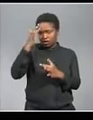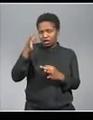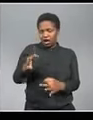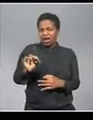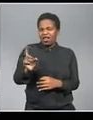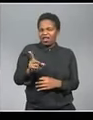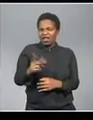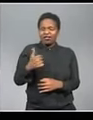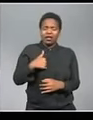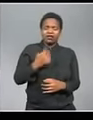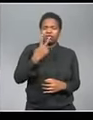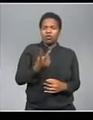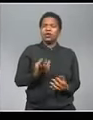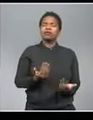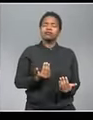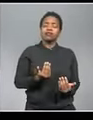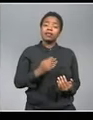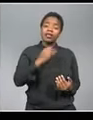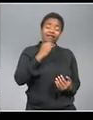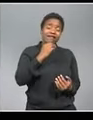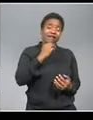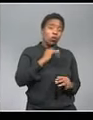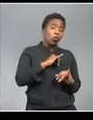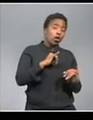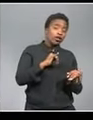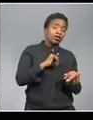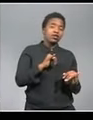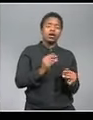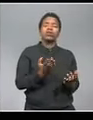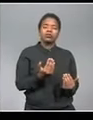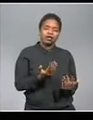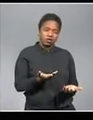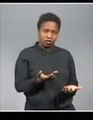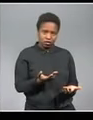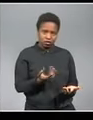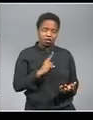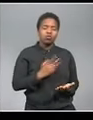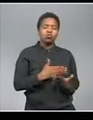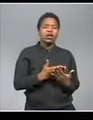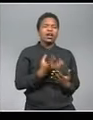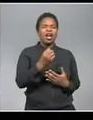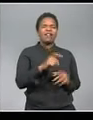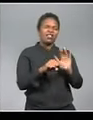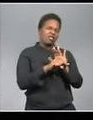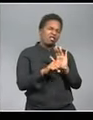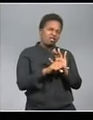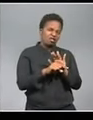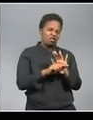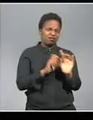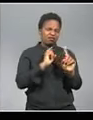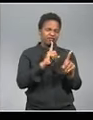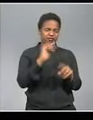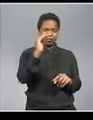with what they're expecting, or whether the news is worse than they're expecting. Then, of course, you might get quite a negative reaction in the